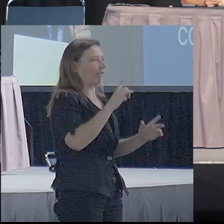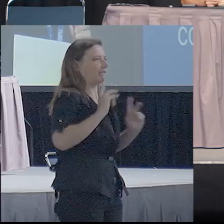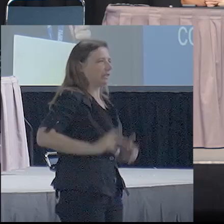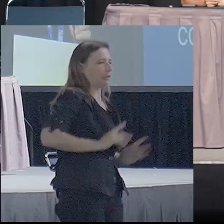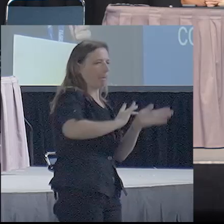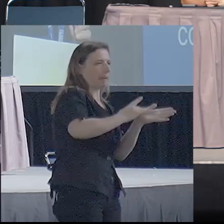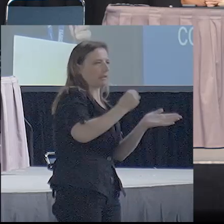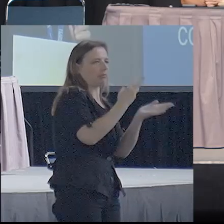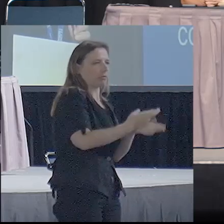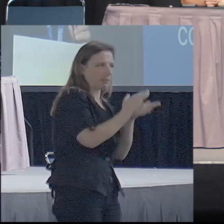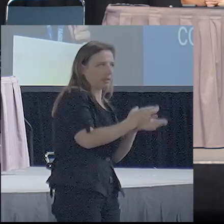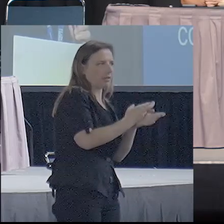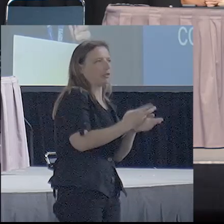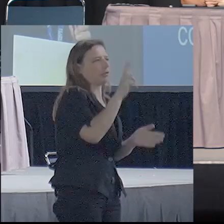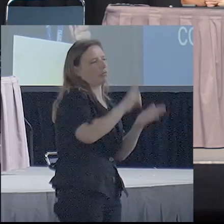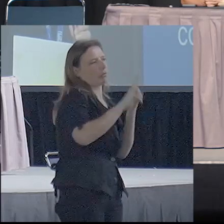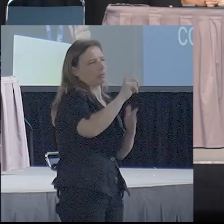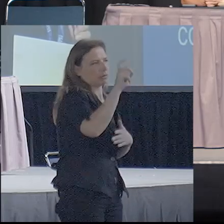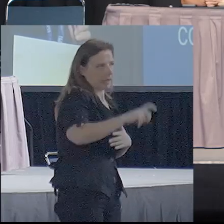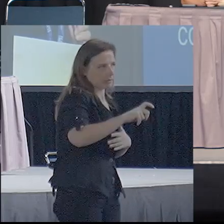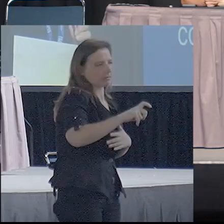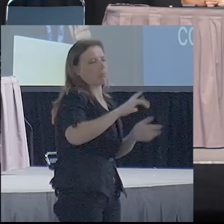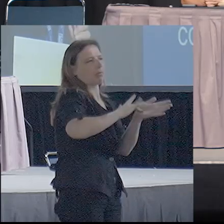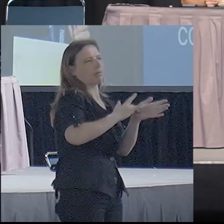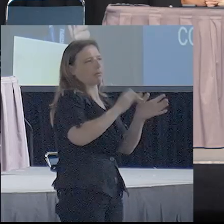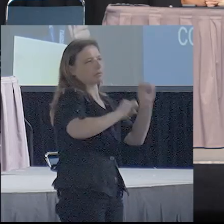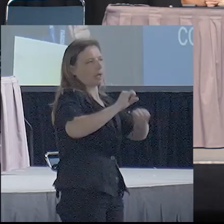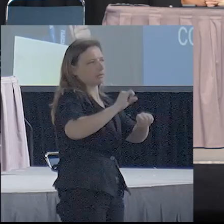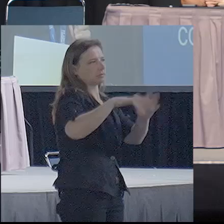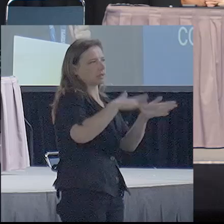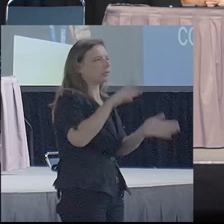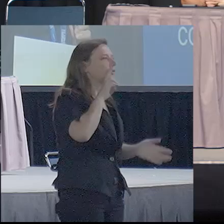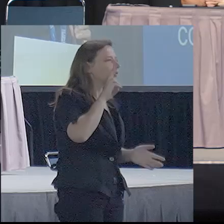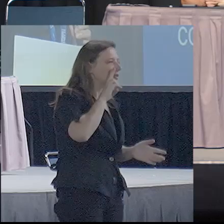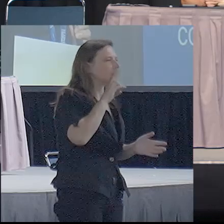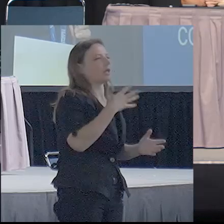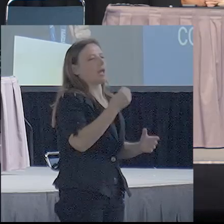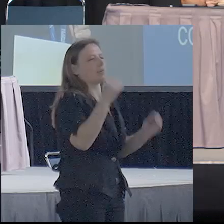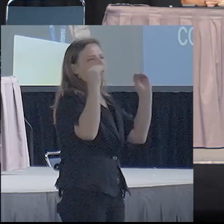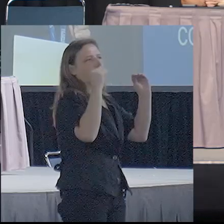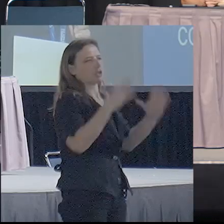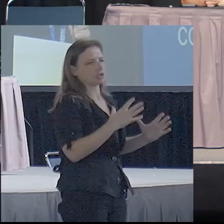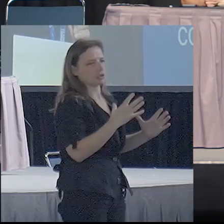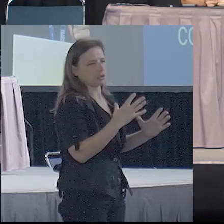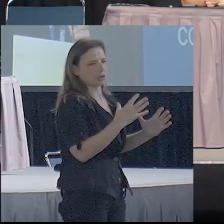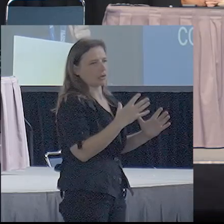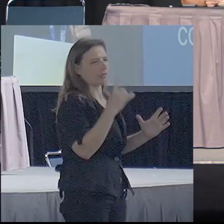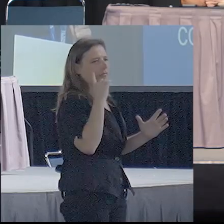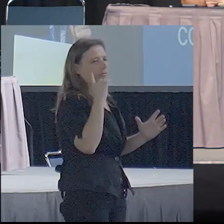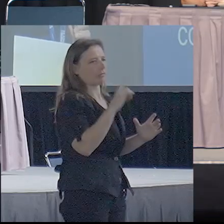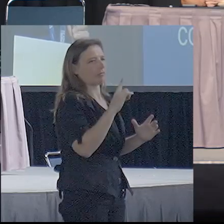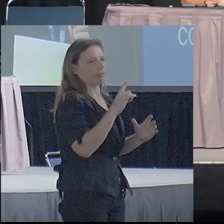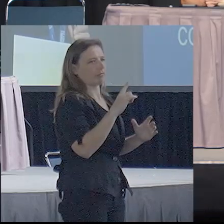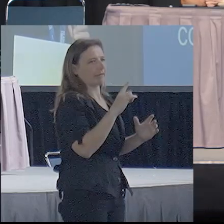and rehabilitation at the University of Texas at the Health Science Center in Houston, and an adjunct professor of physical medicine and rehabilitation at